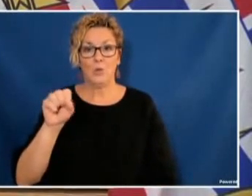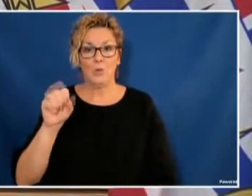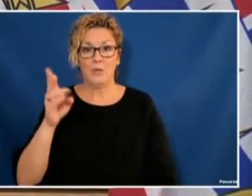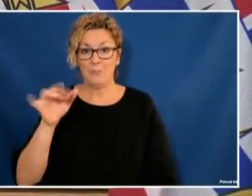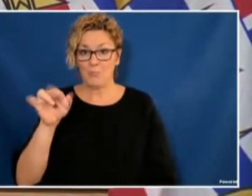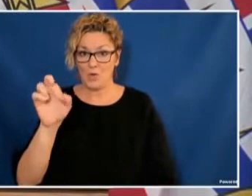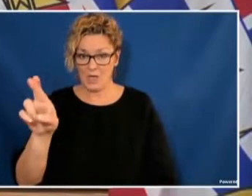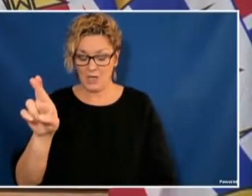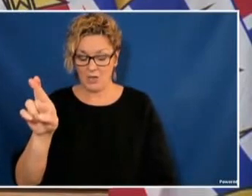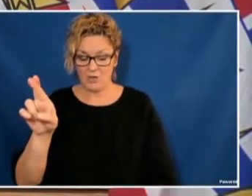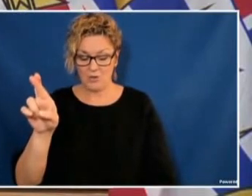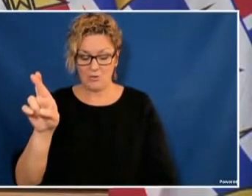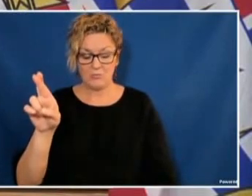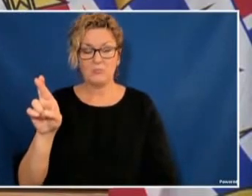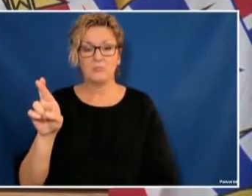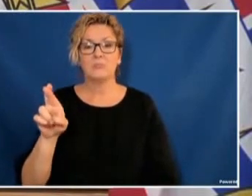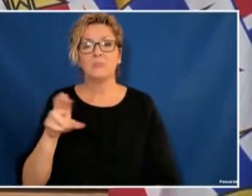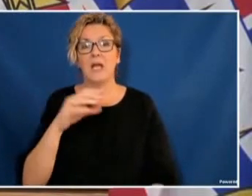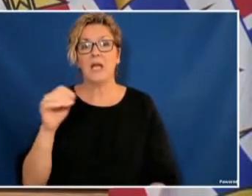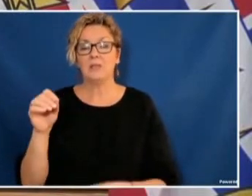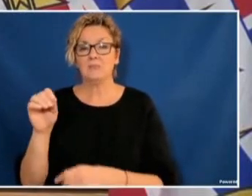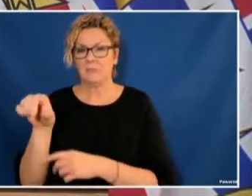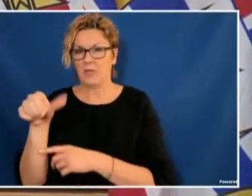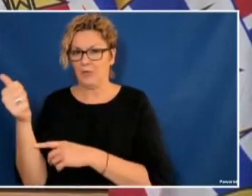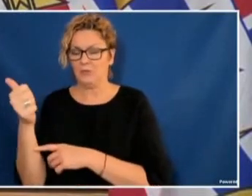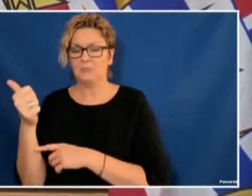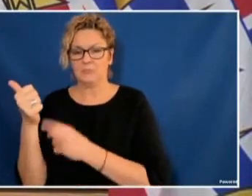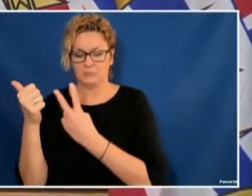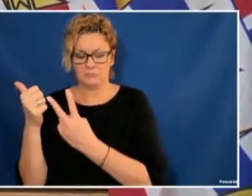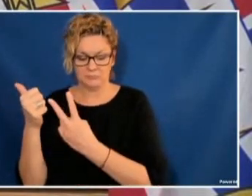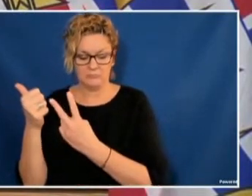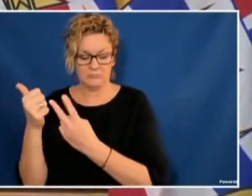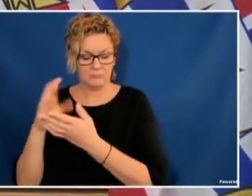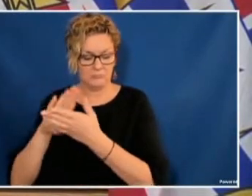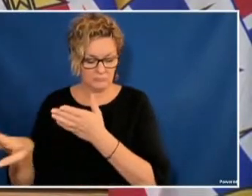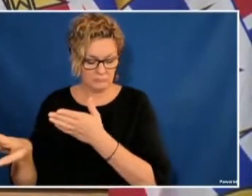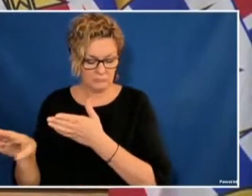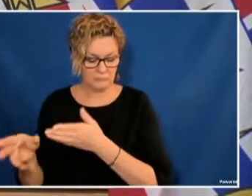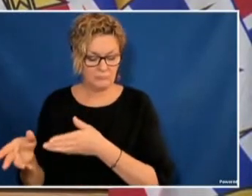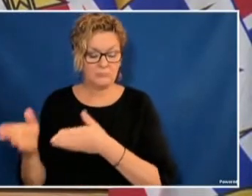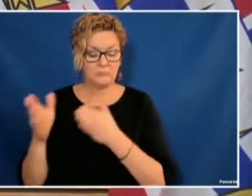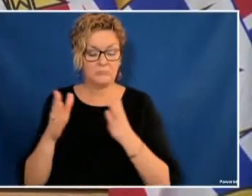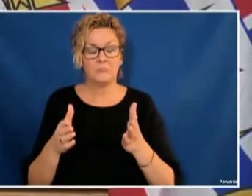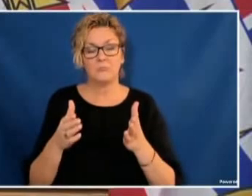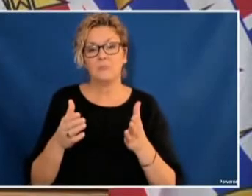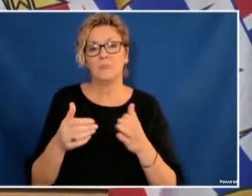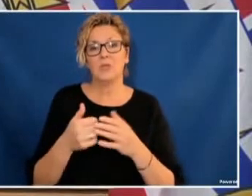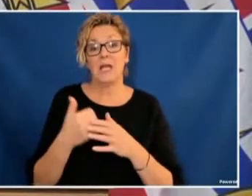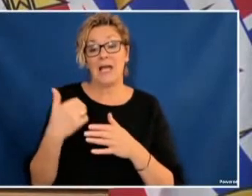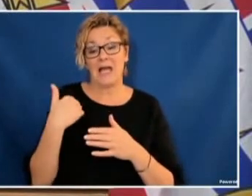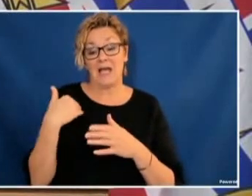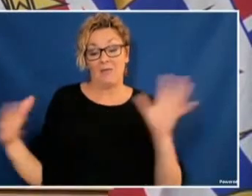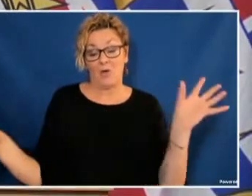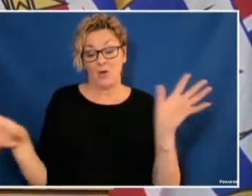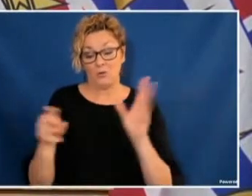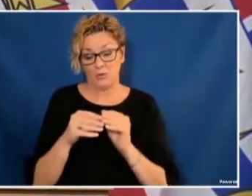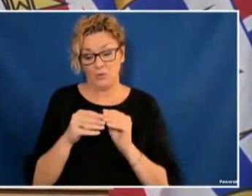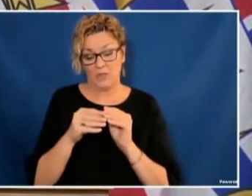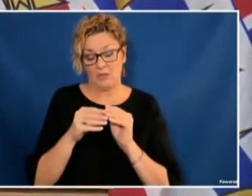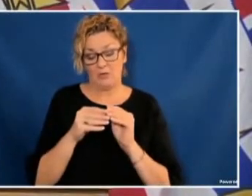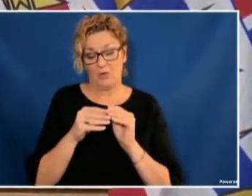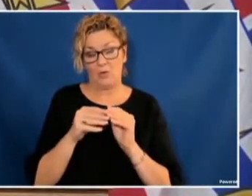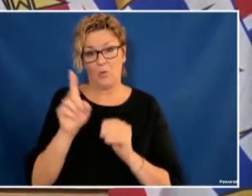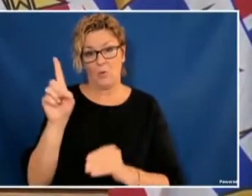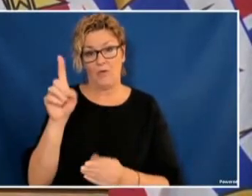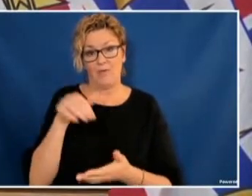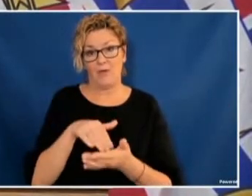It's also very easy for us to focus, as we have been from the very beginning, on our daily numbers. And I just want to talk about that a